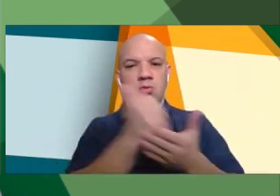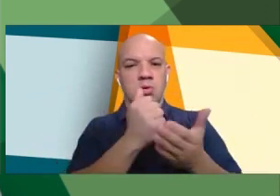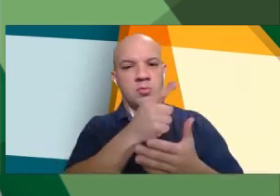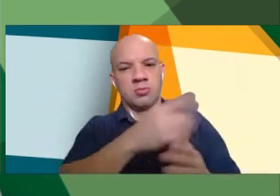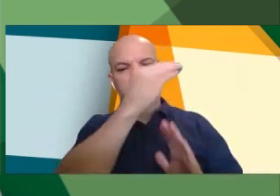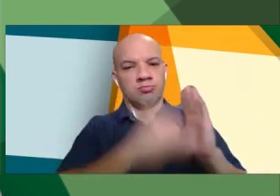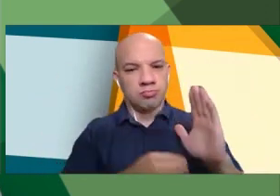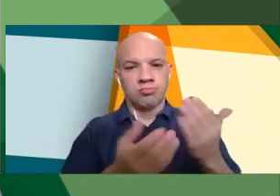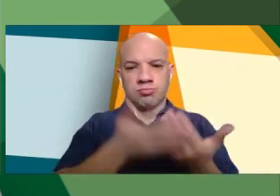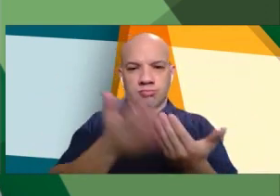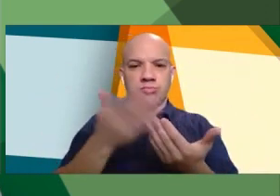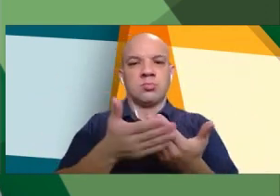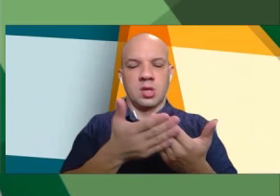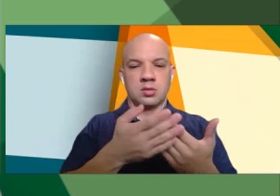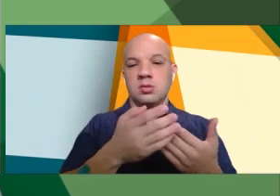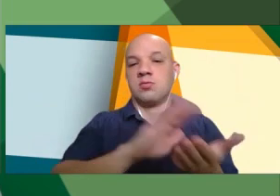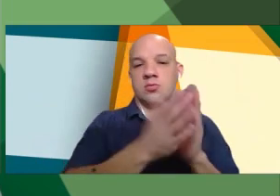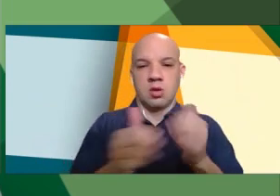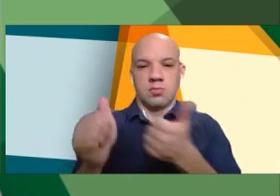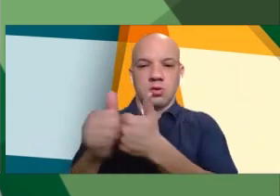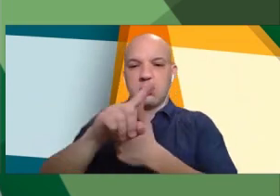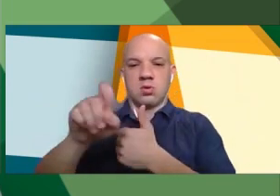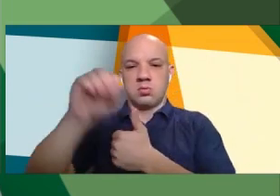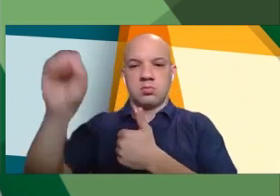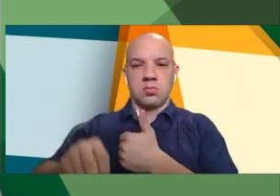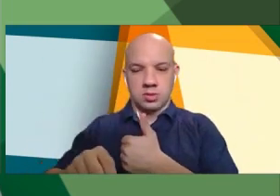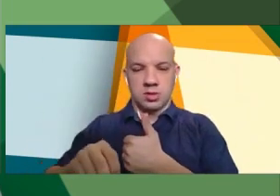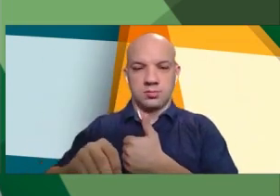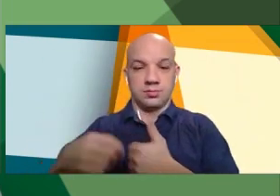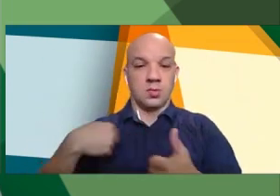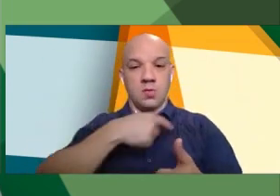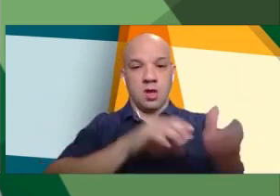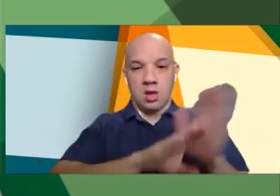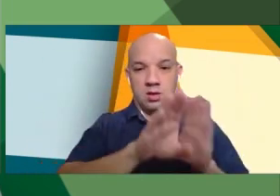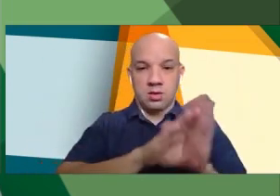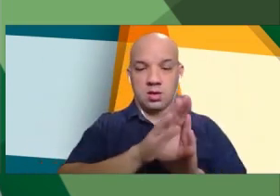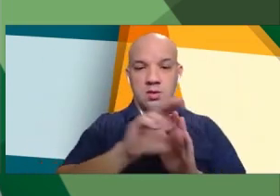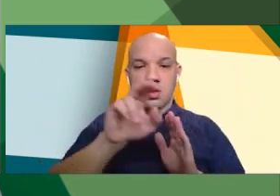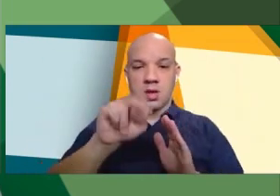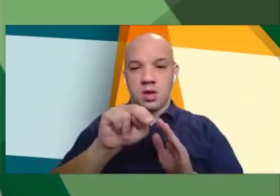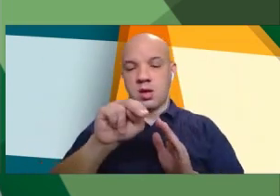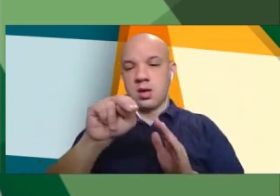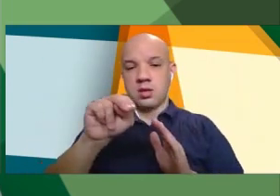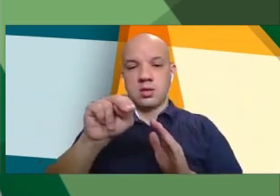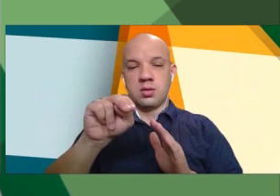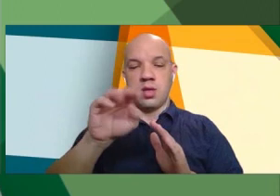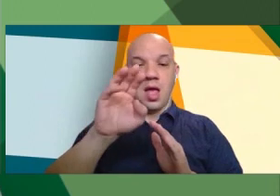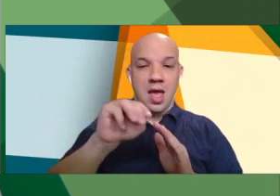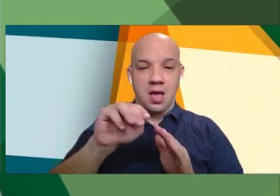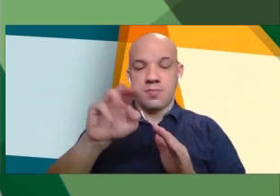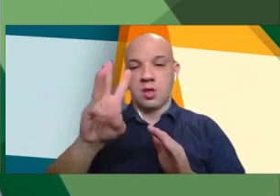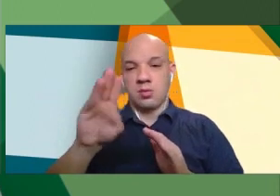in compliance 100%. We have developed an MWBE utilization plan